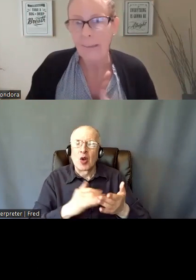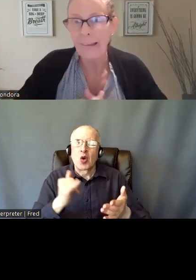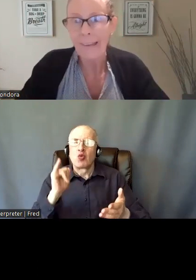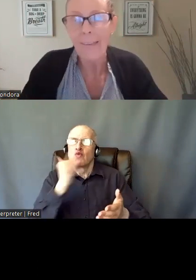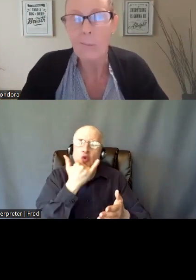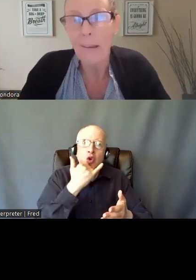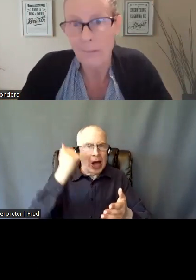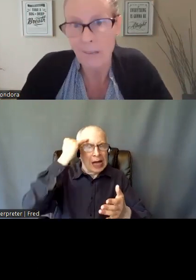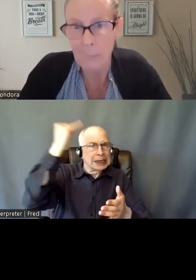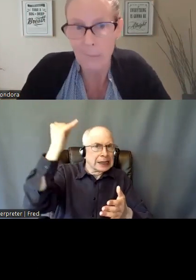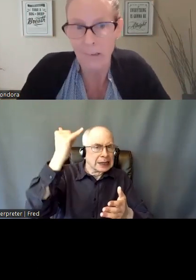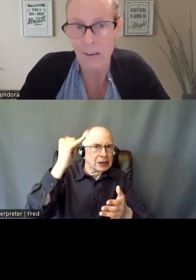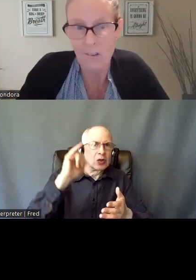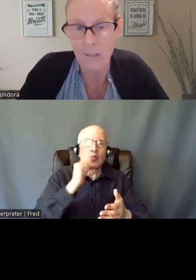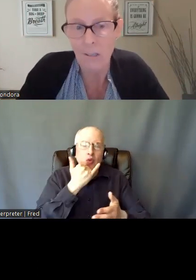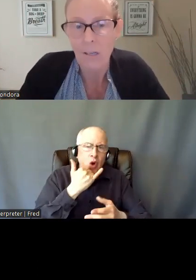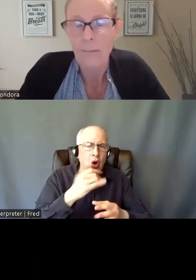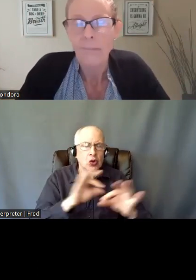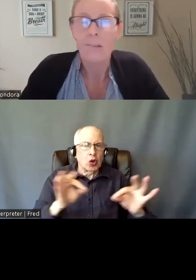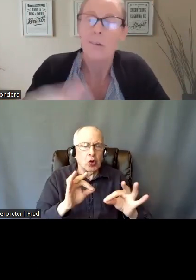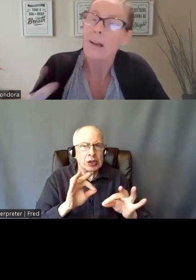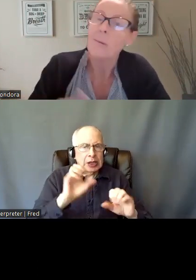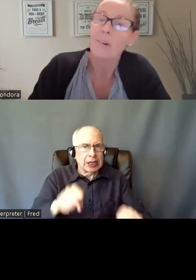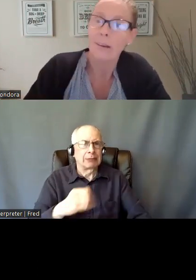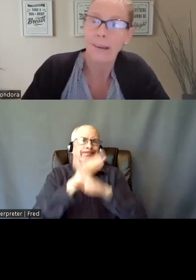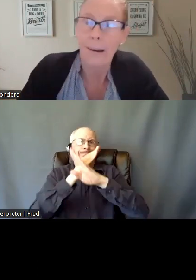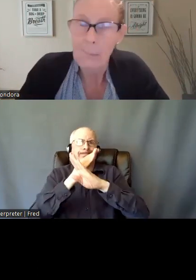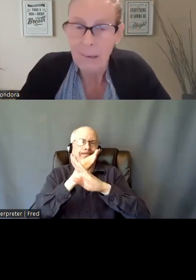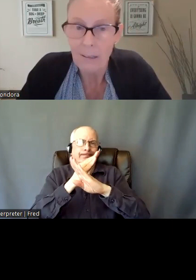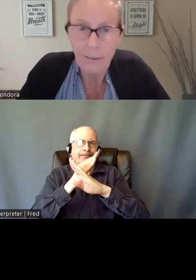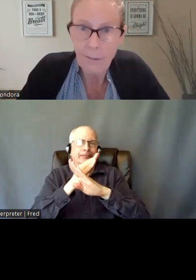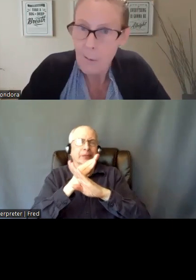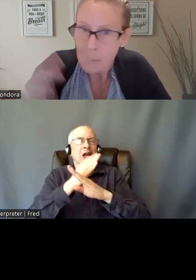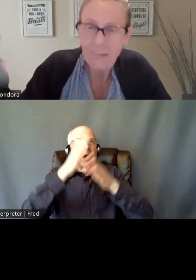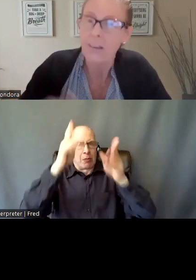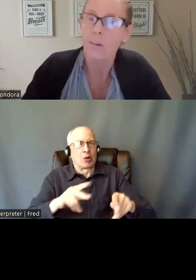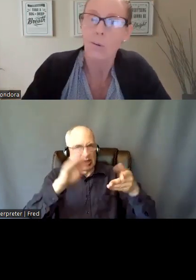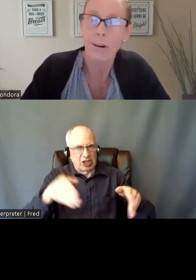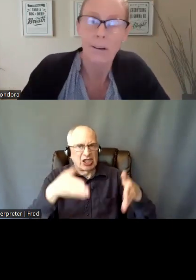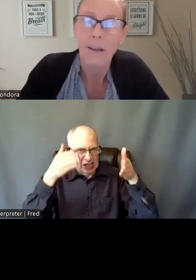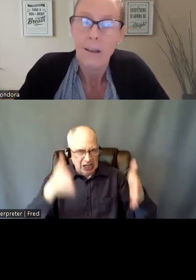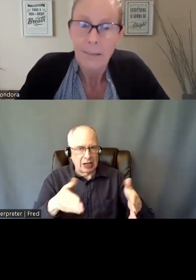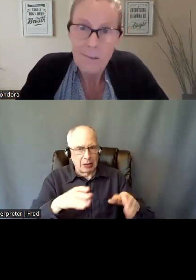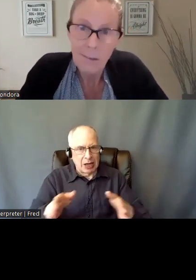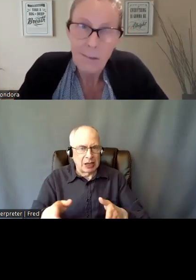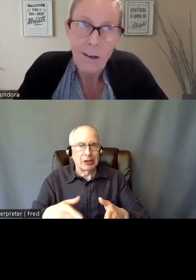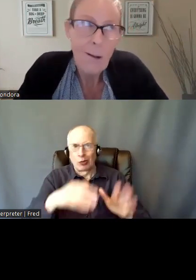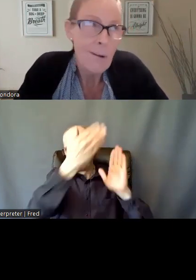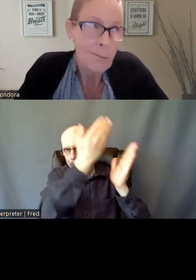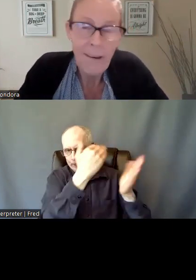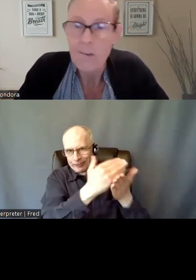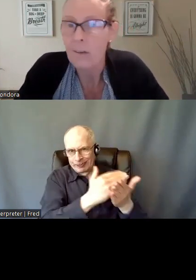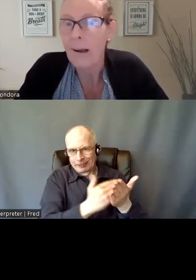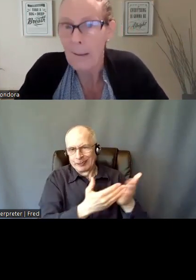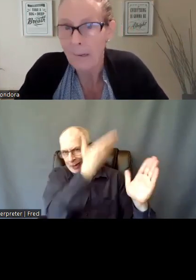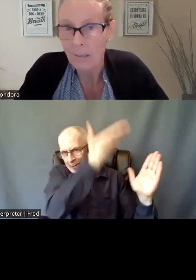misperceptions that can get in the way of its implementation. And so that's what you're looking at up here in no particular order. These are